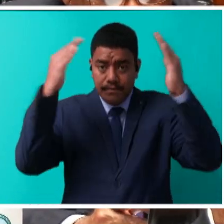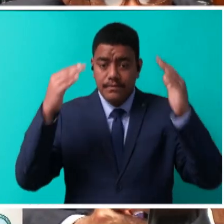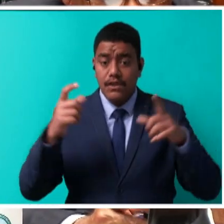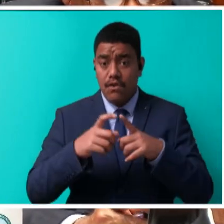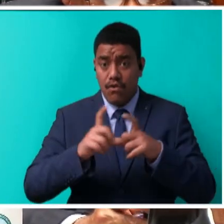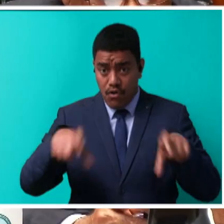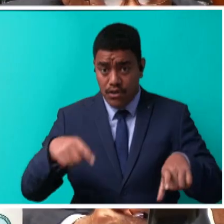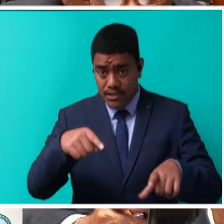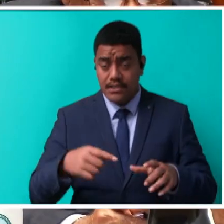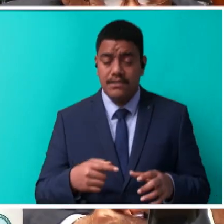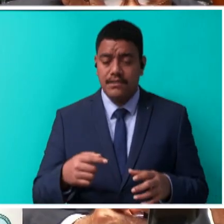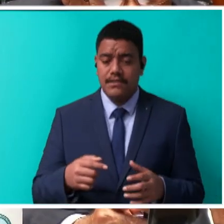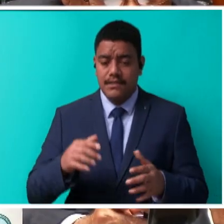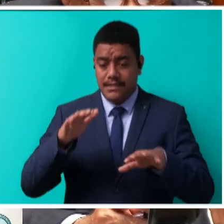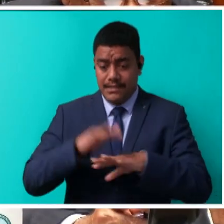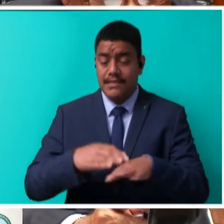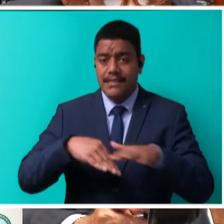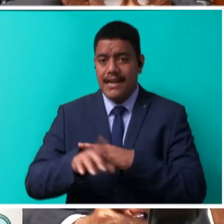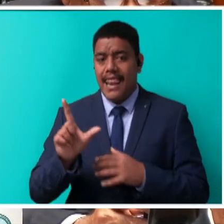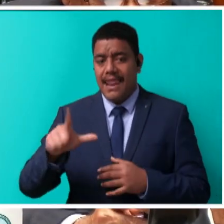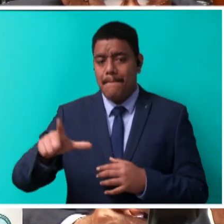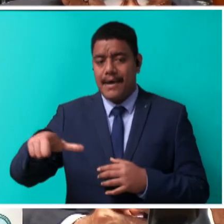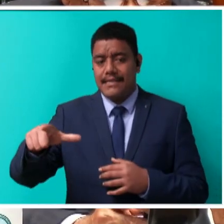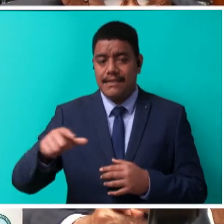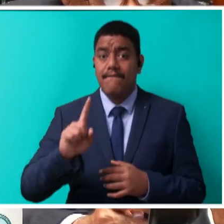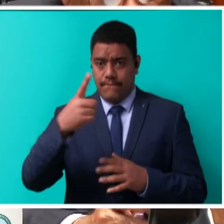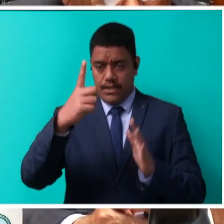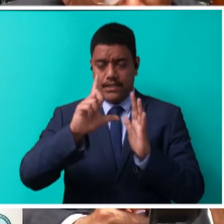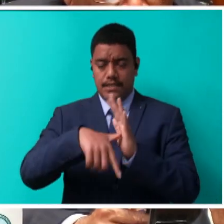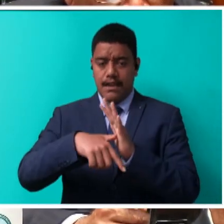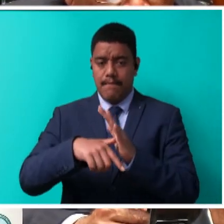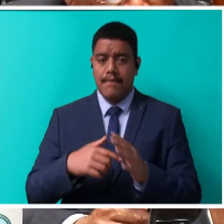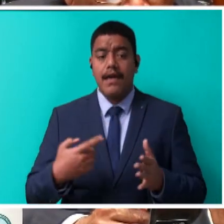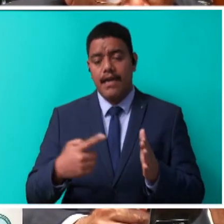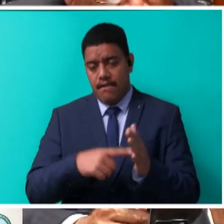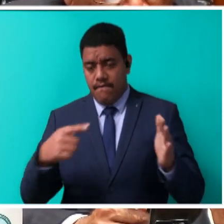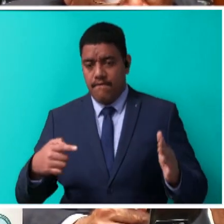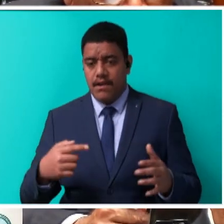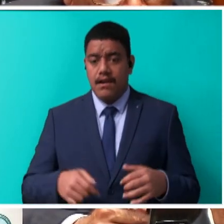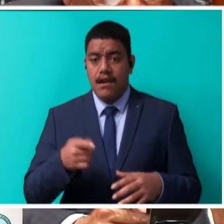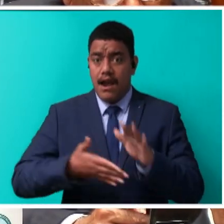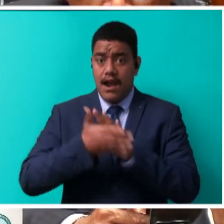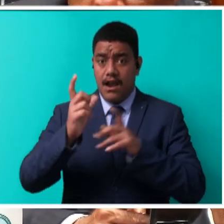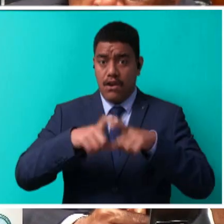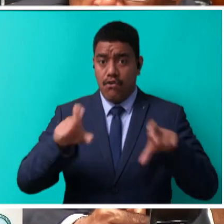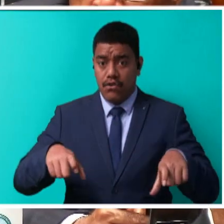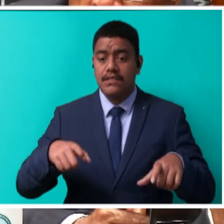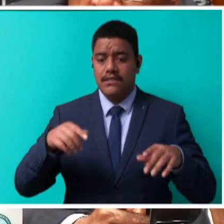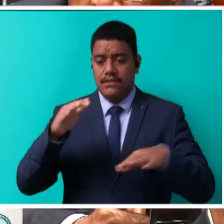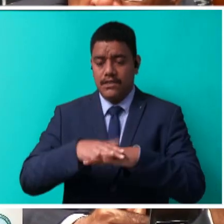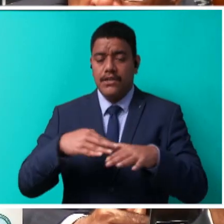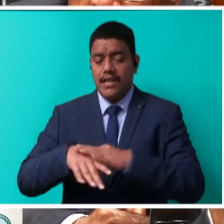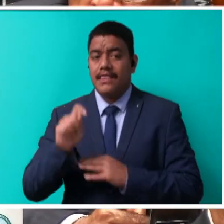Appeal is scheduled to sit in Lambasa, and for the first time ever, the High Court will sit in Tabeuni,